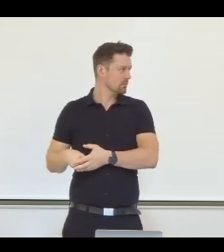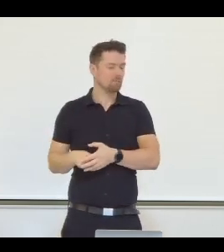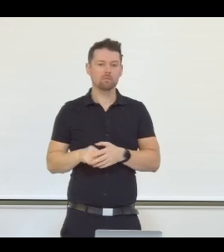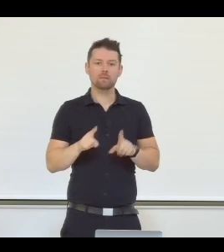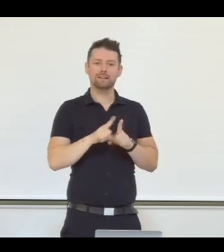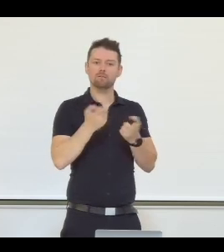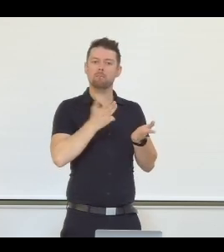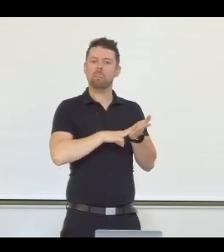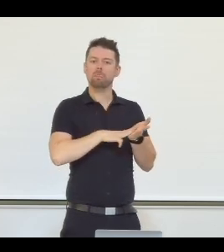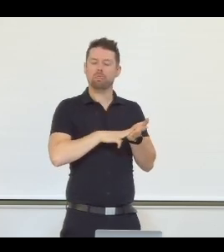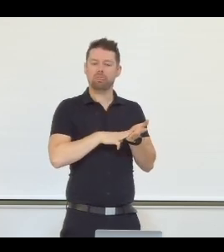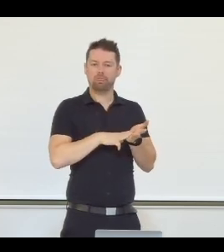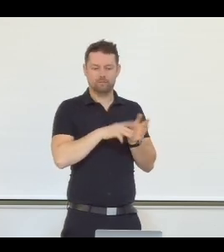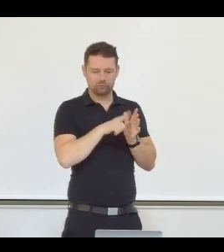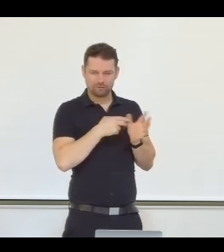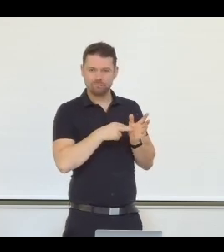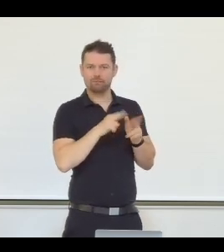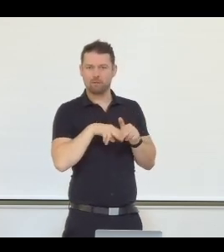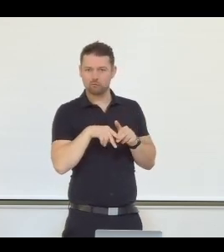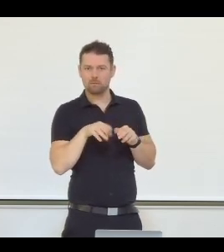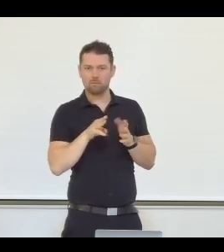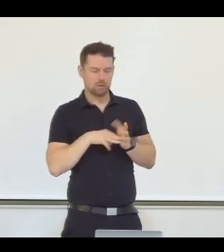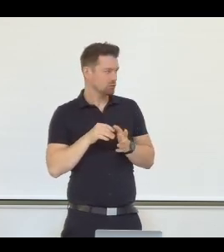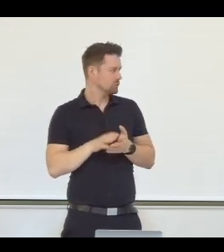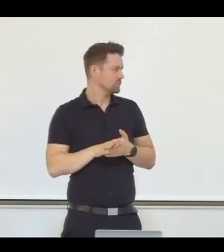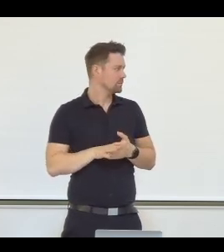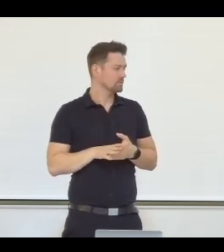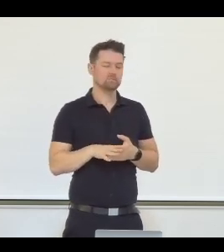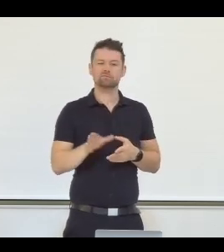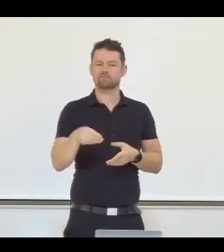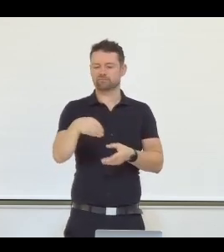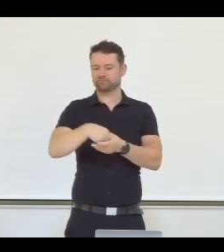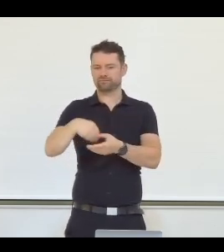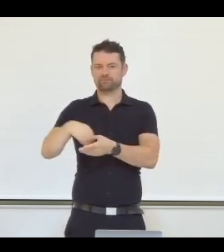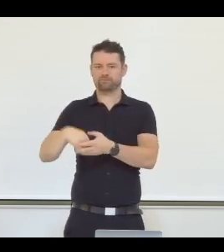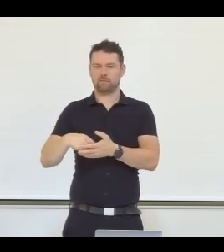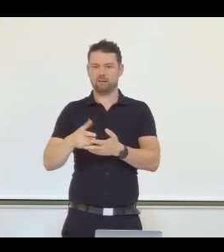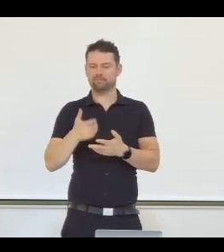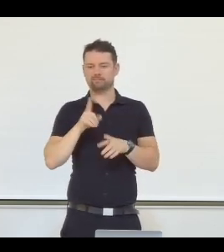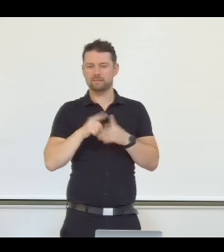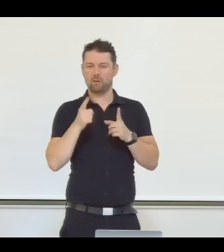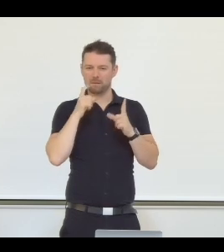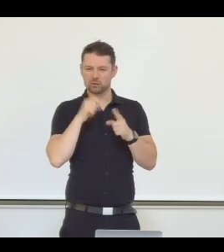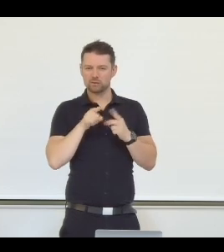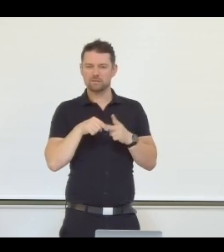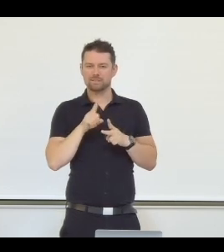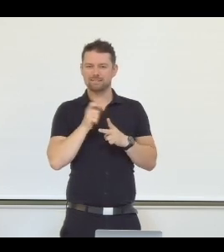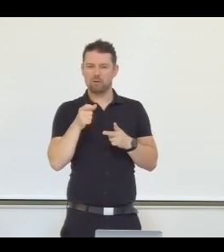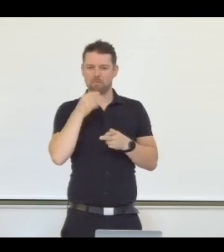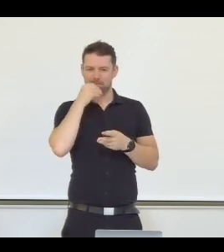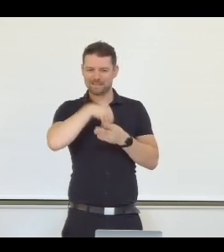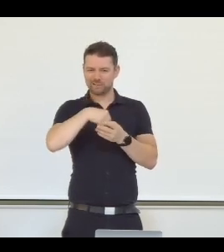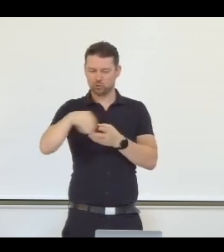mission written on them. And she asked people to put pictures, put little messages, little things, and put it at a